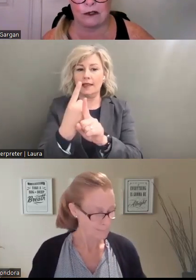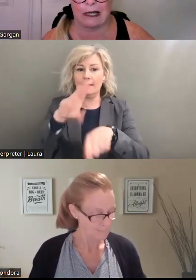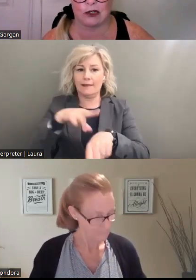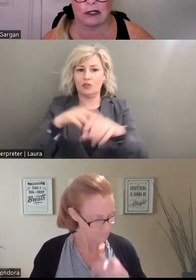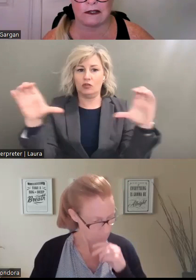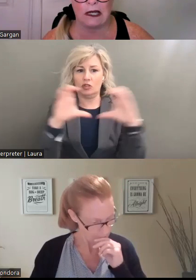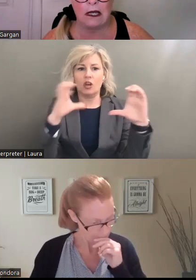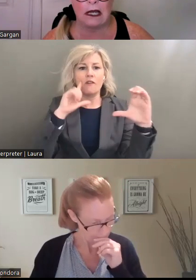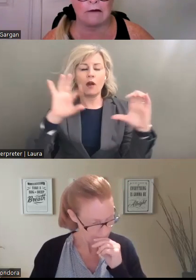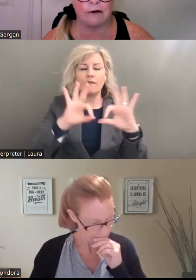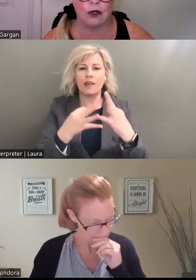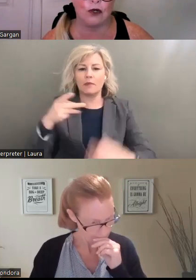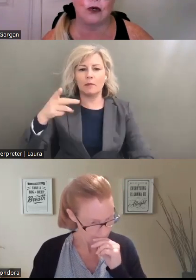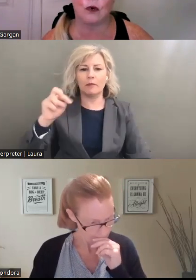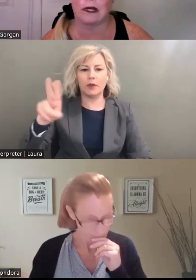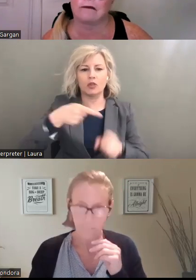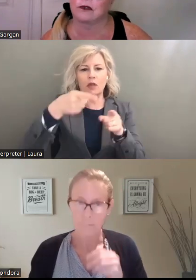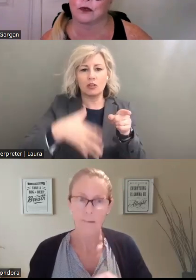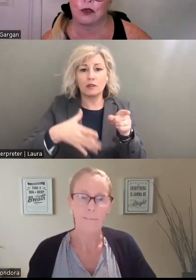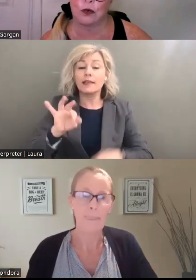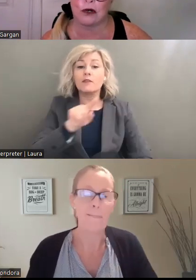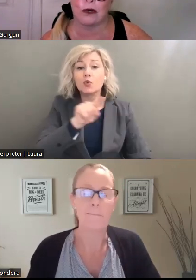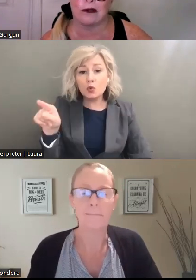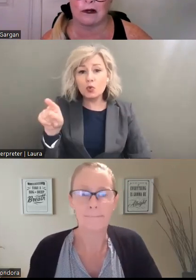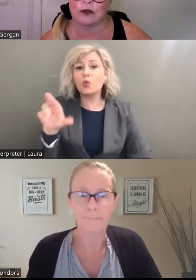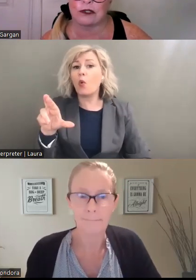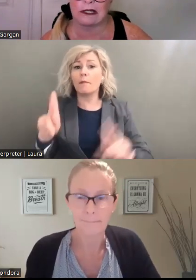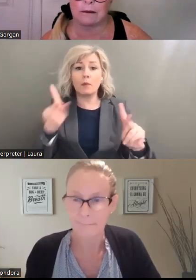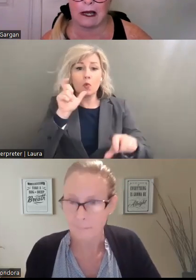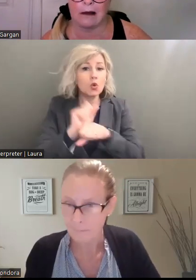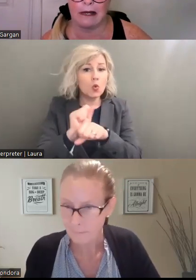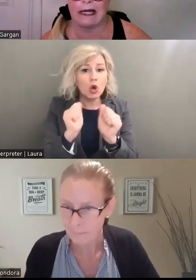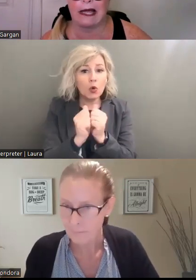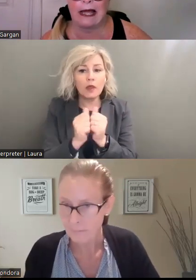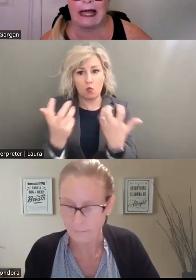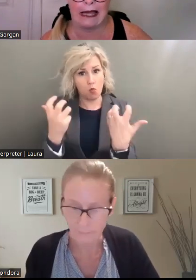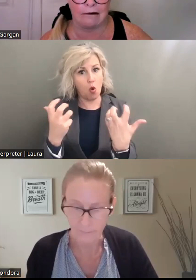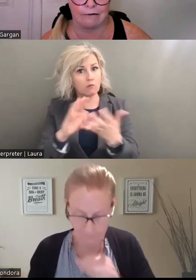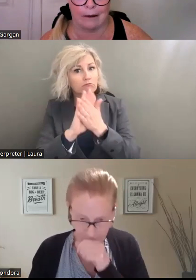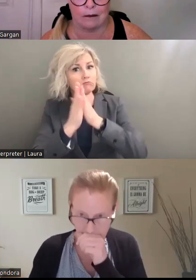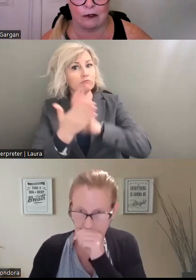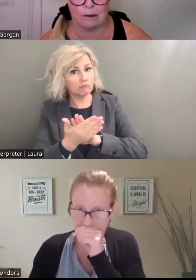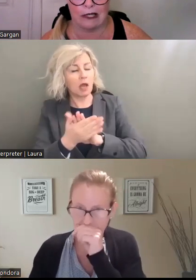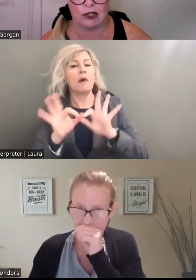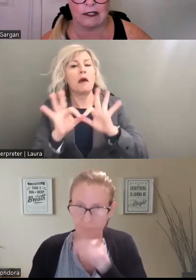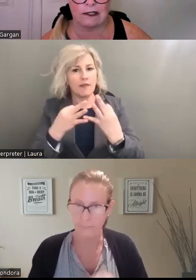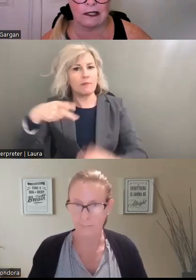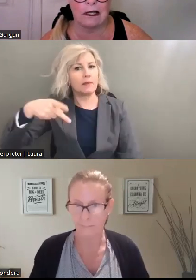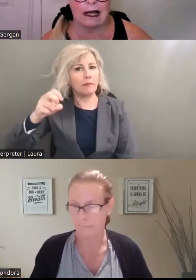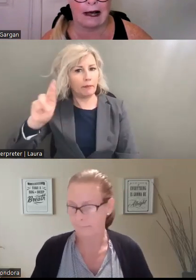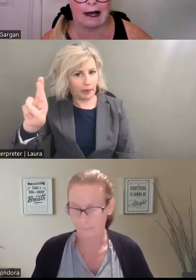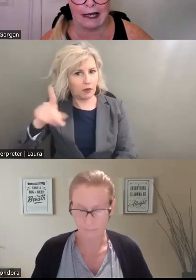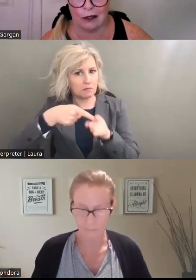family peer specialists. If you or individuals you work with are interested in becoming a family peer